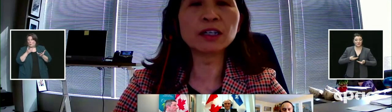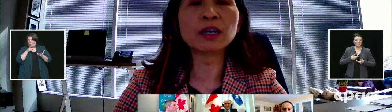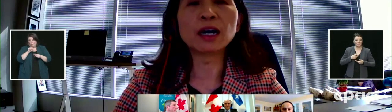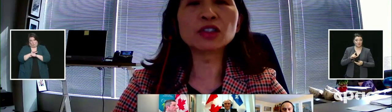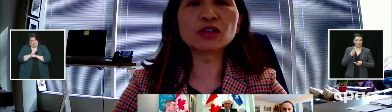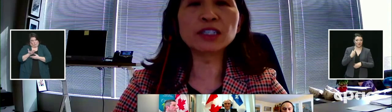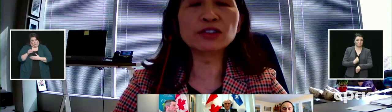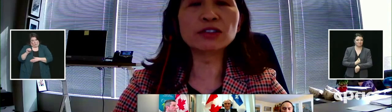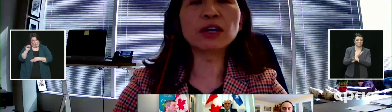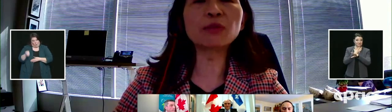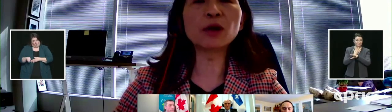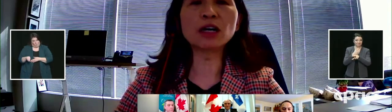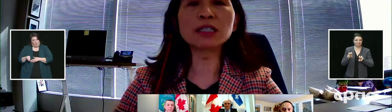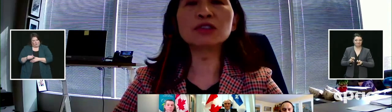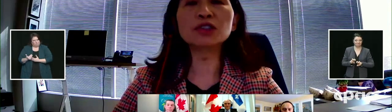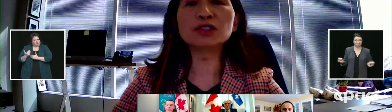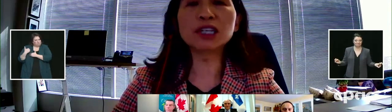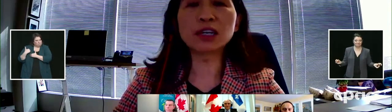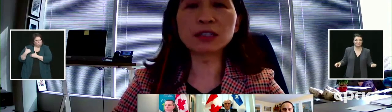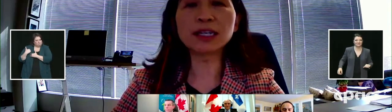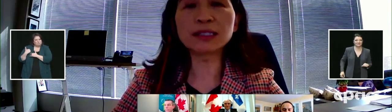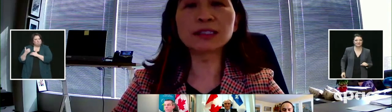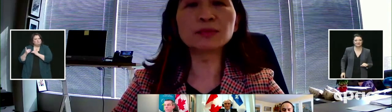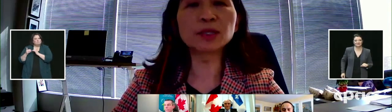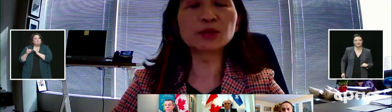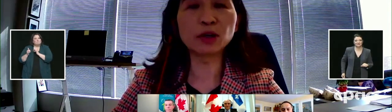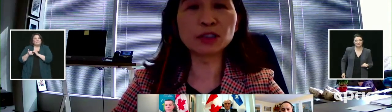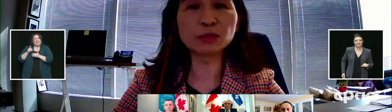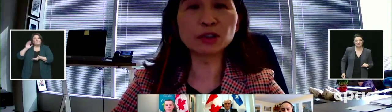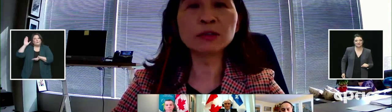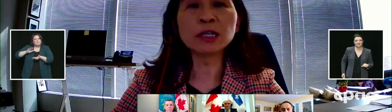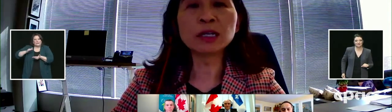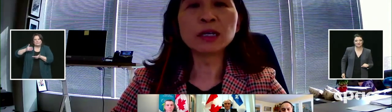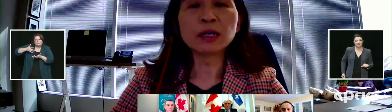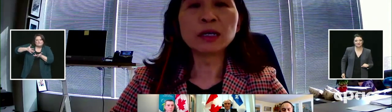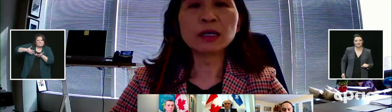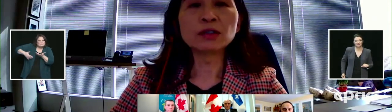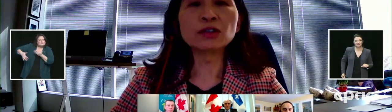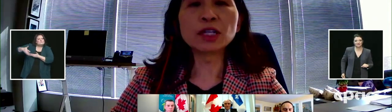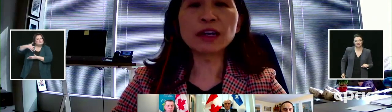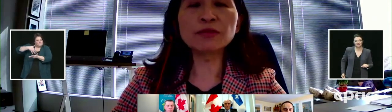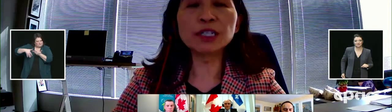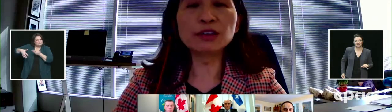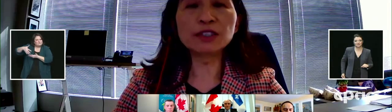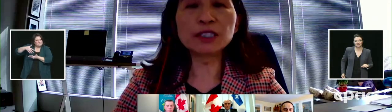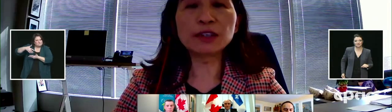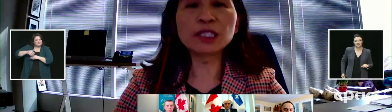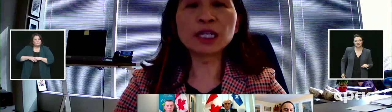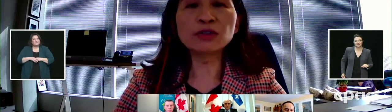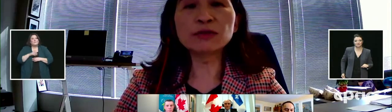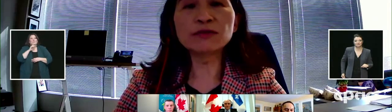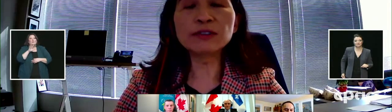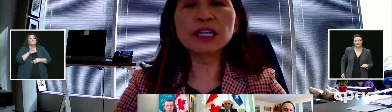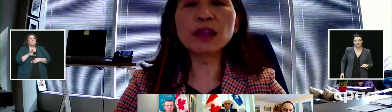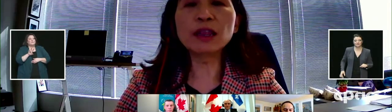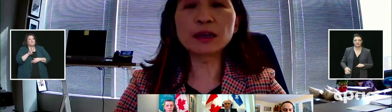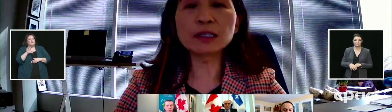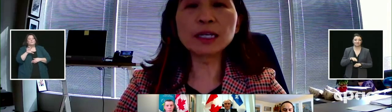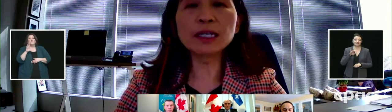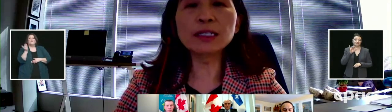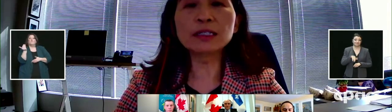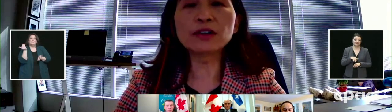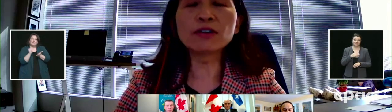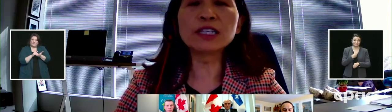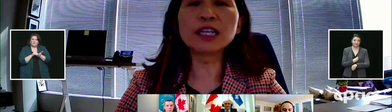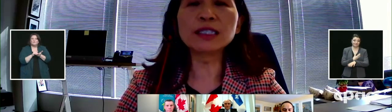are trying to do our part in reducing contacts as much as possible. So there have been over 715,000 cases